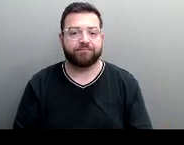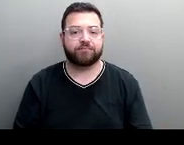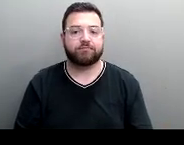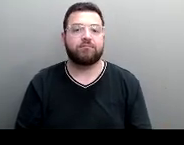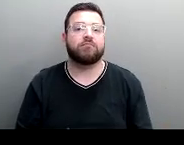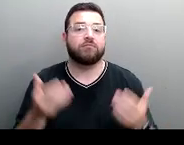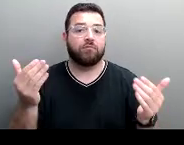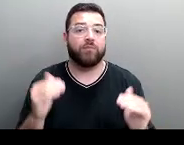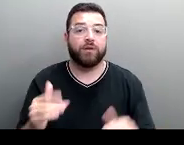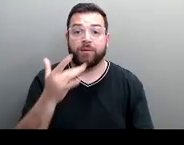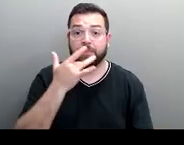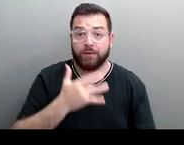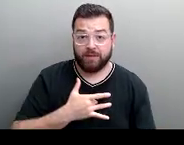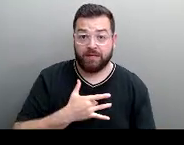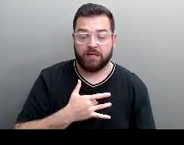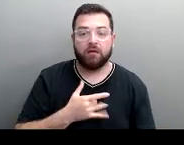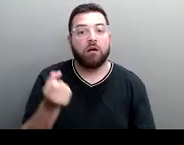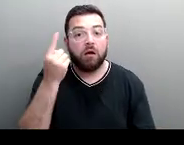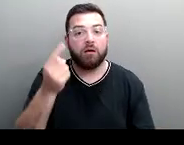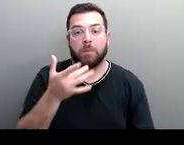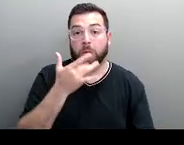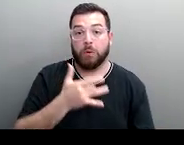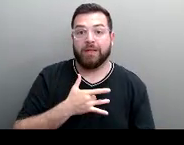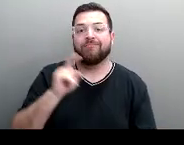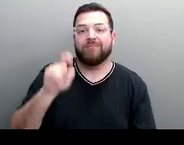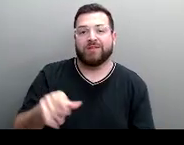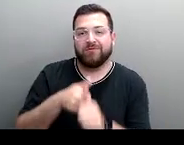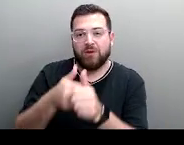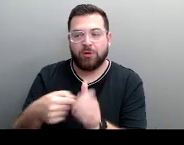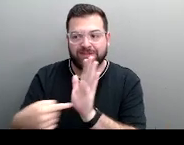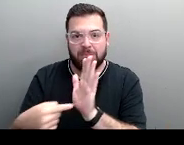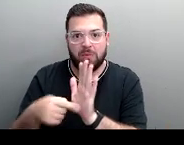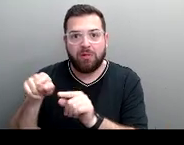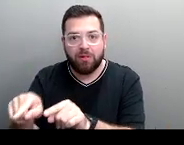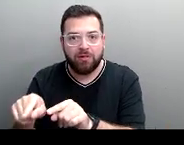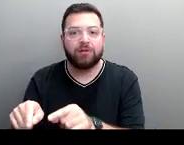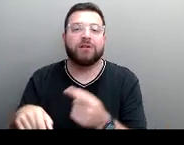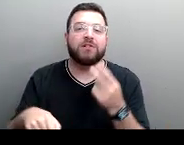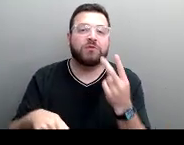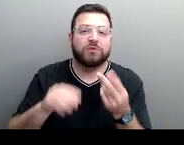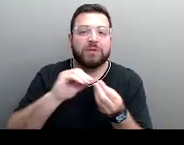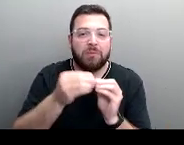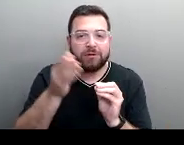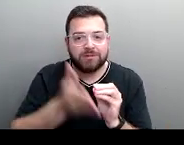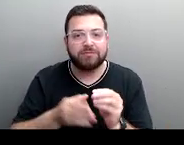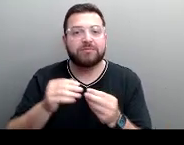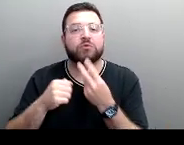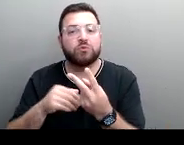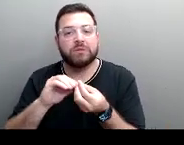And then you're going to put in your birthday, and they do want you to put the format in the way they use an example down below.